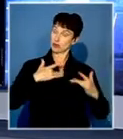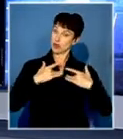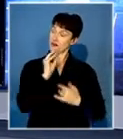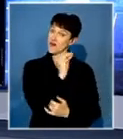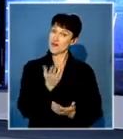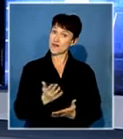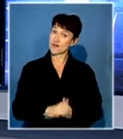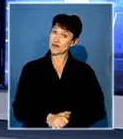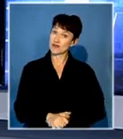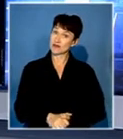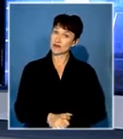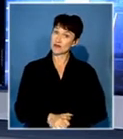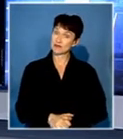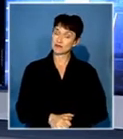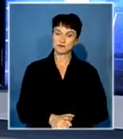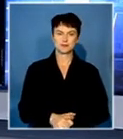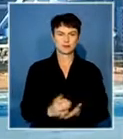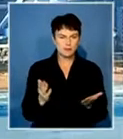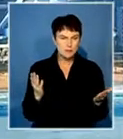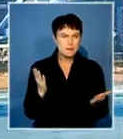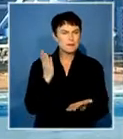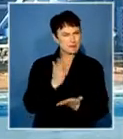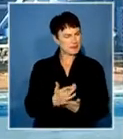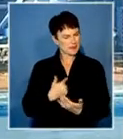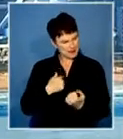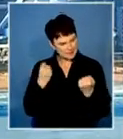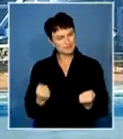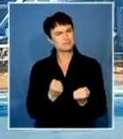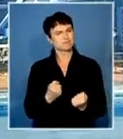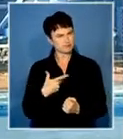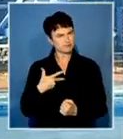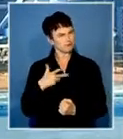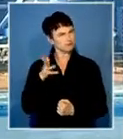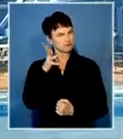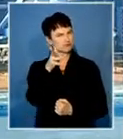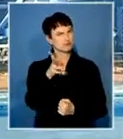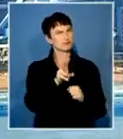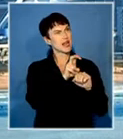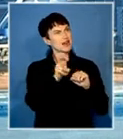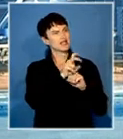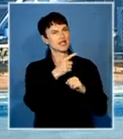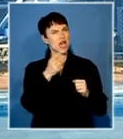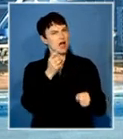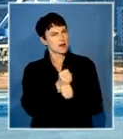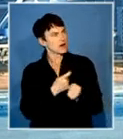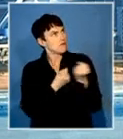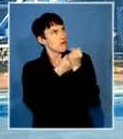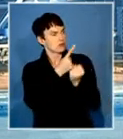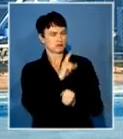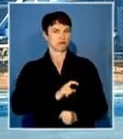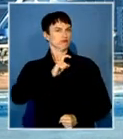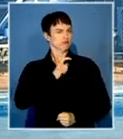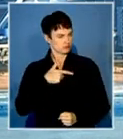Well, we are, in fact, doing everything we can to bolster investor confidence. We think that